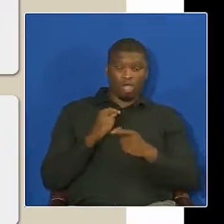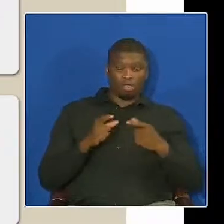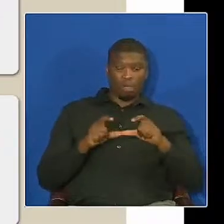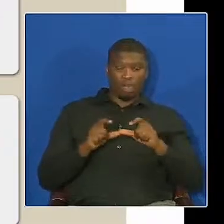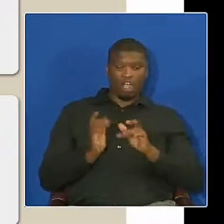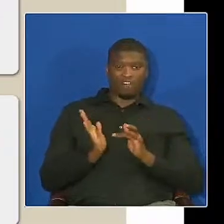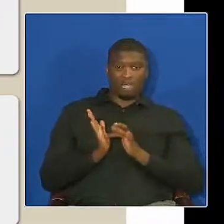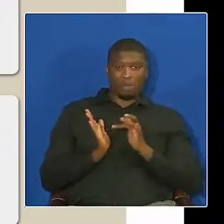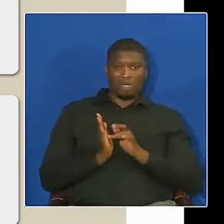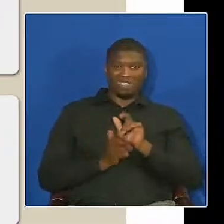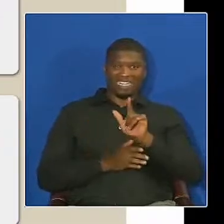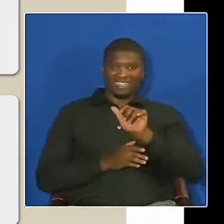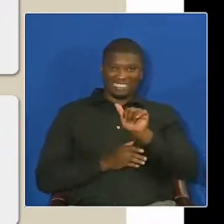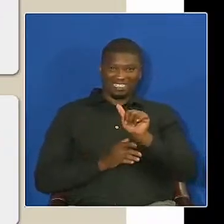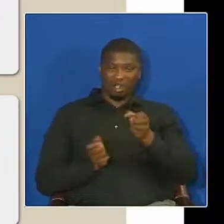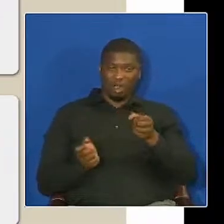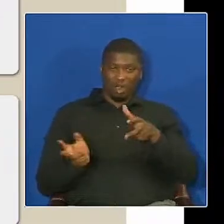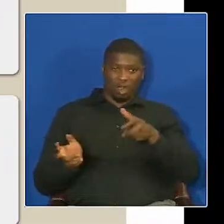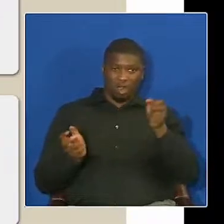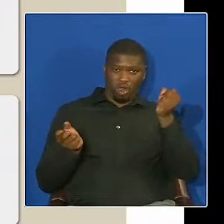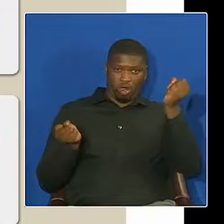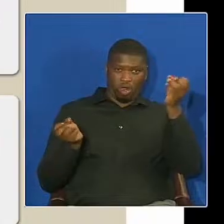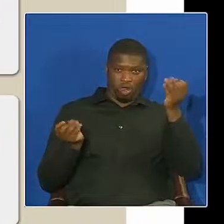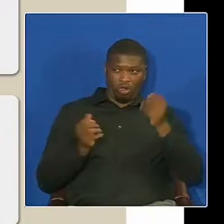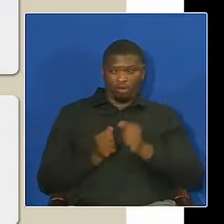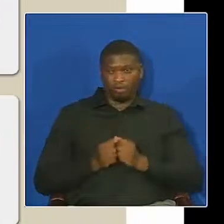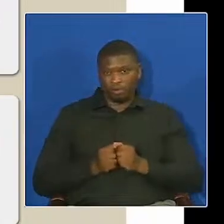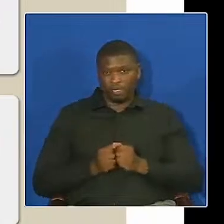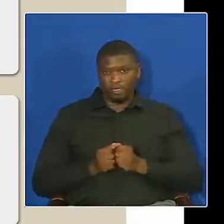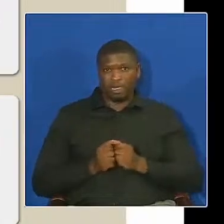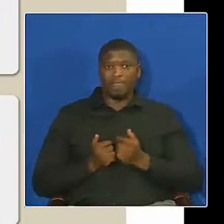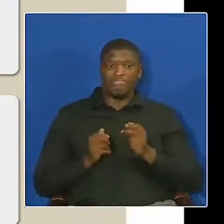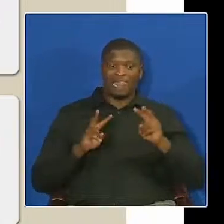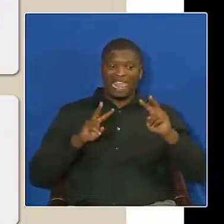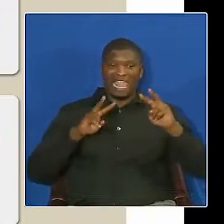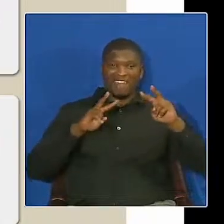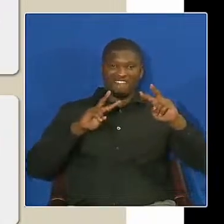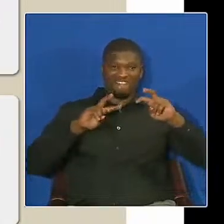page 76, it reads, an investigator